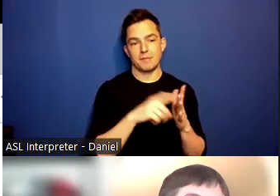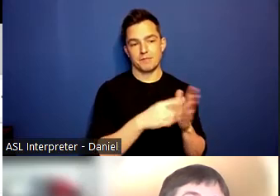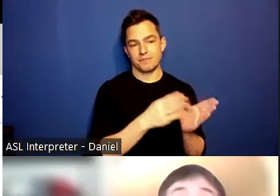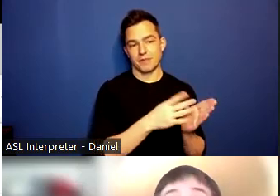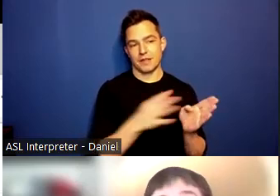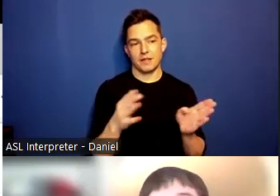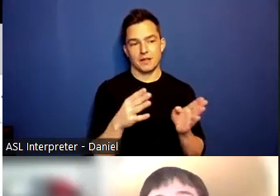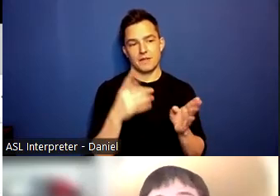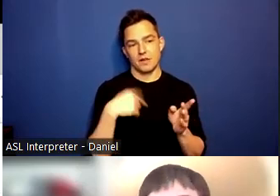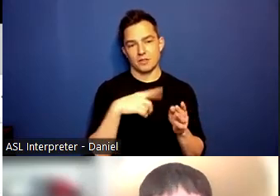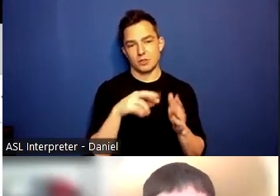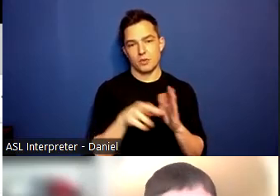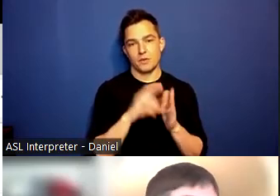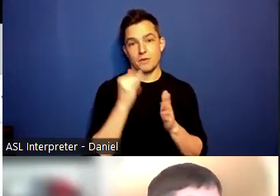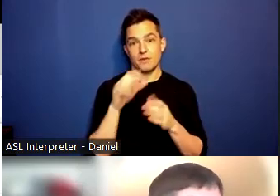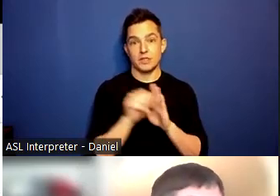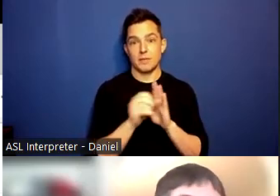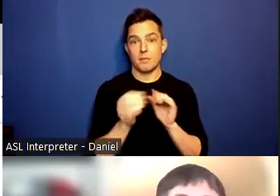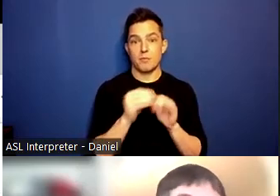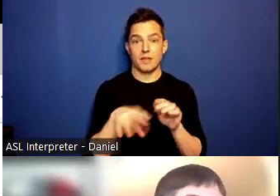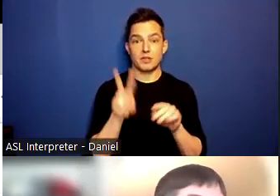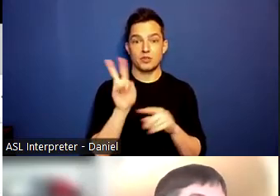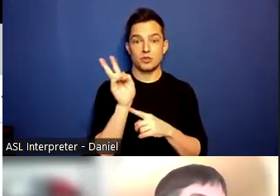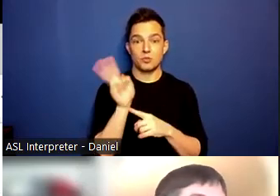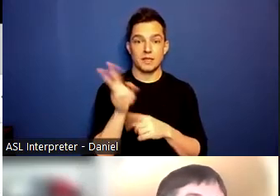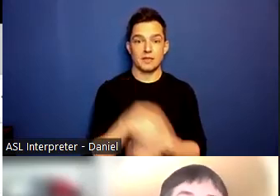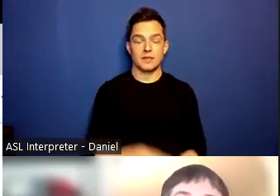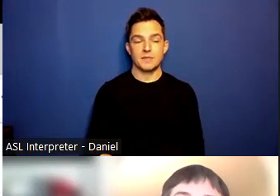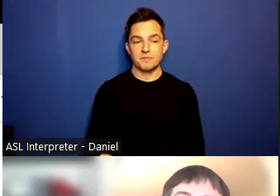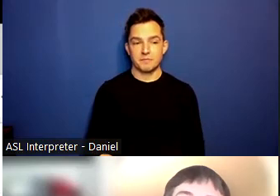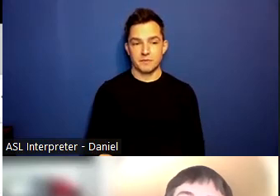to review if your sample is more than 2 minutes.